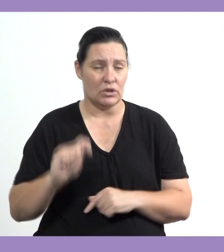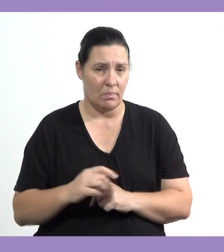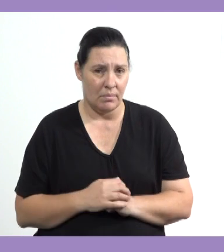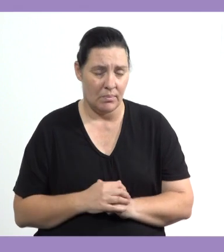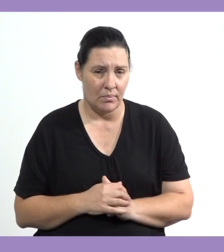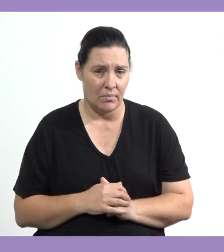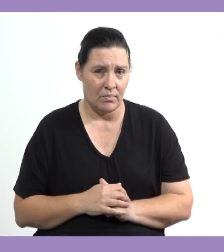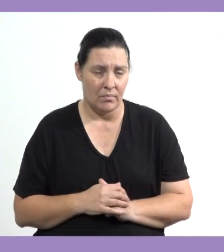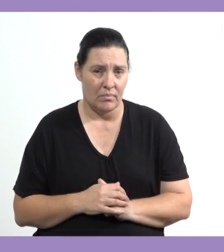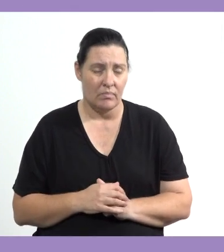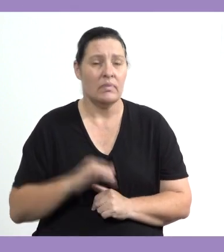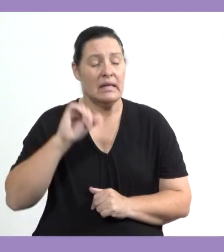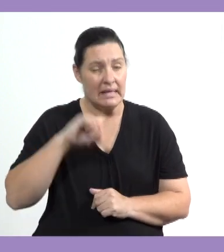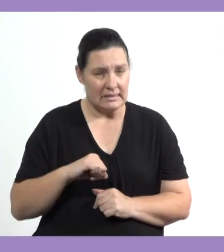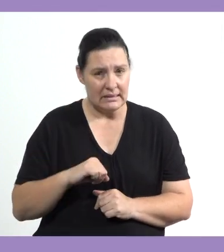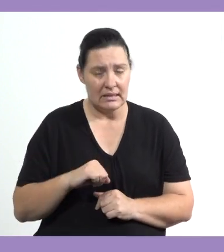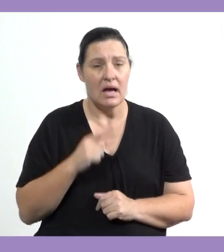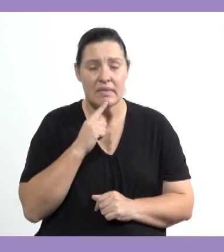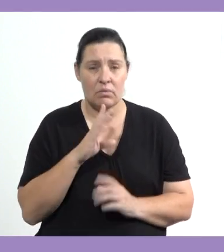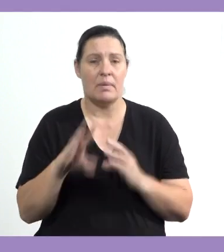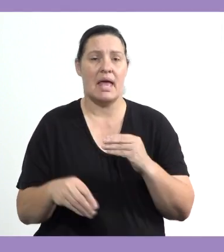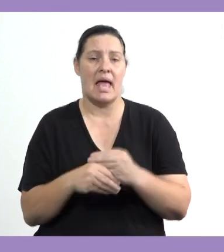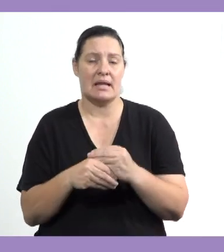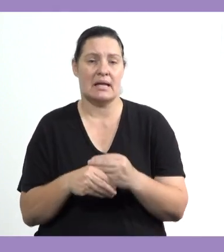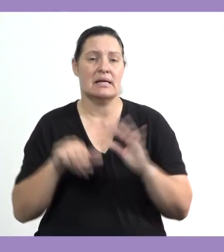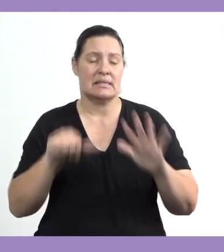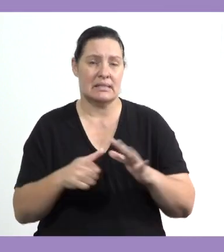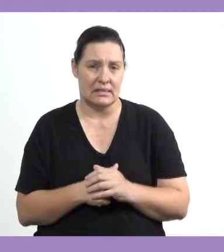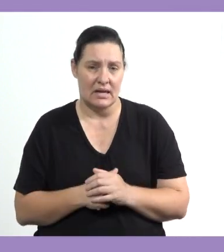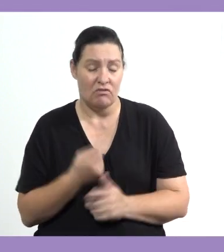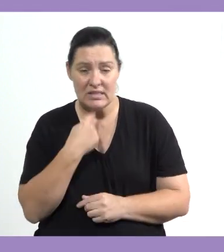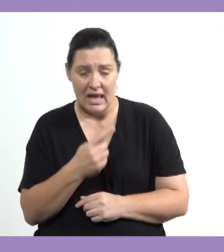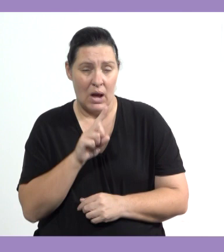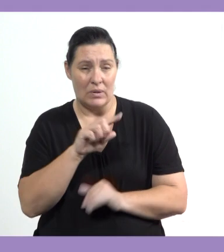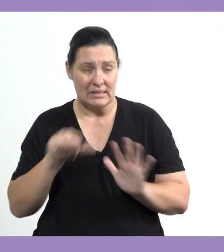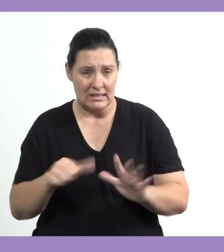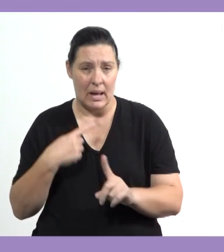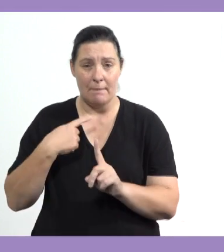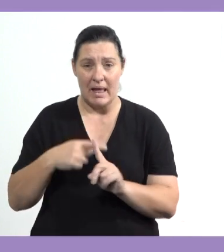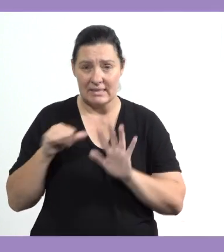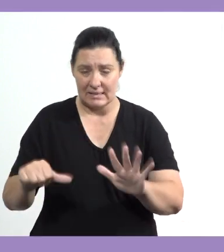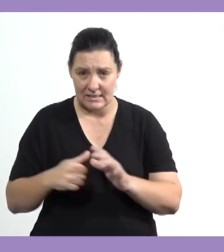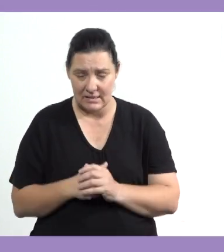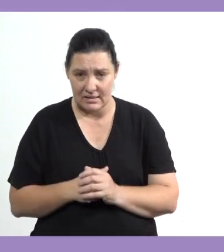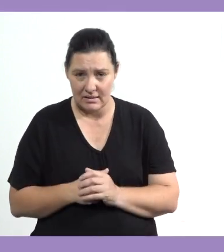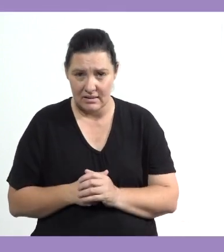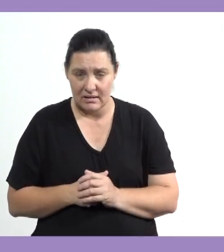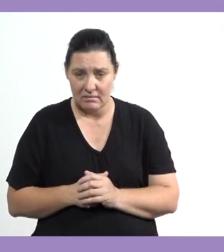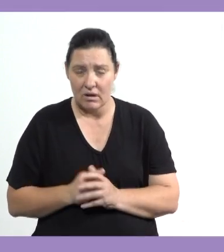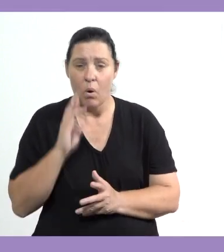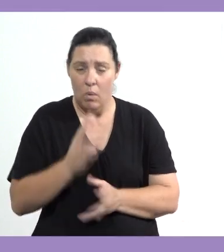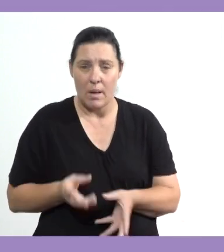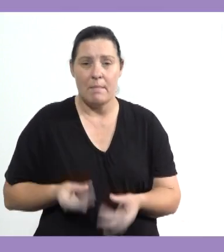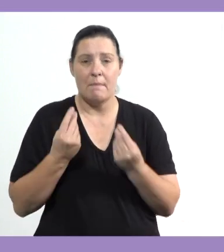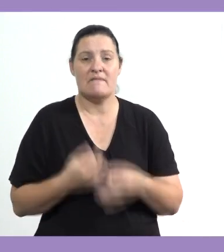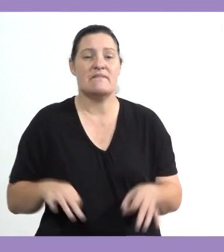term? Yes, that is going to be adding 6. And if I say 16 plus 6, that is going to